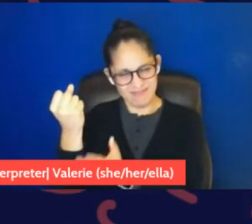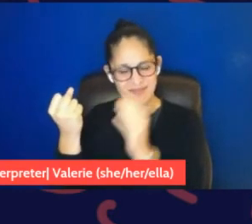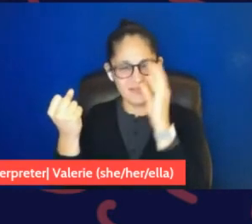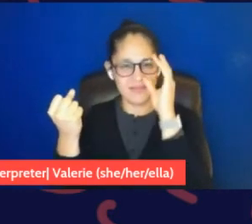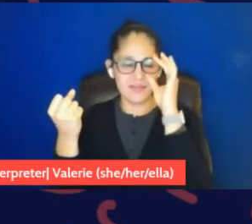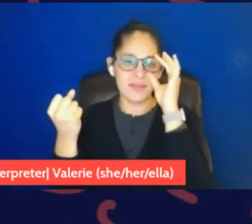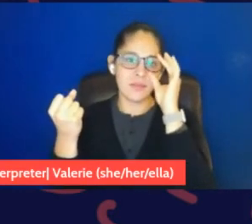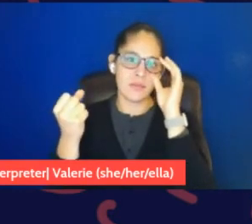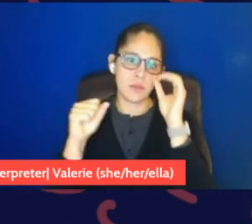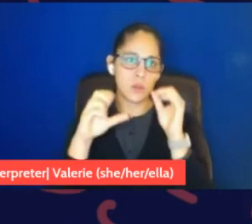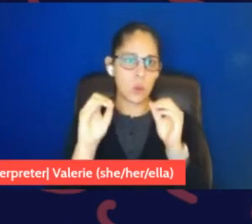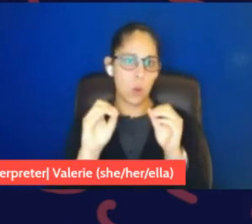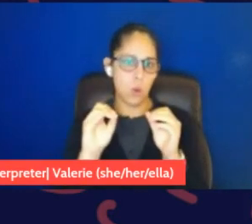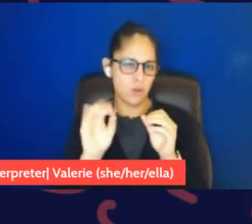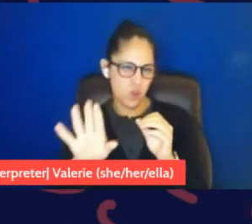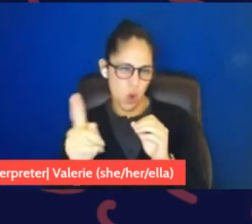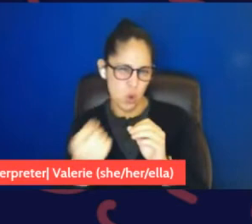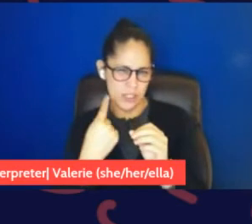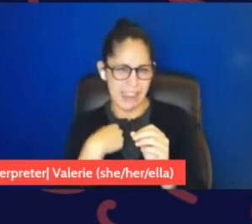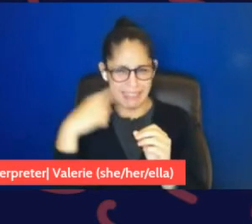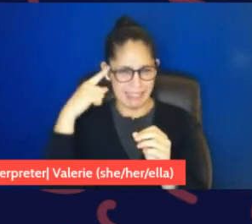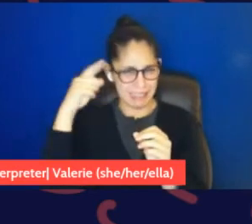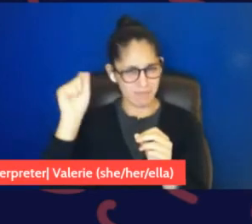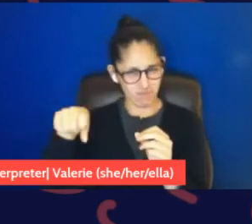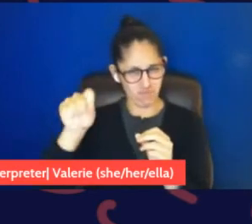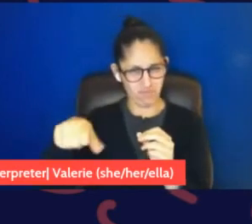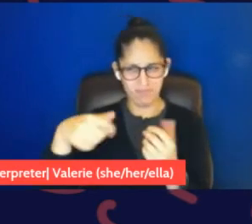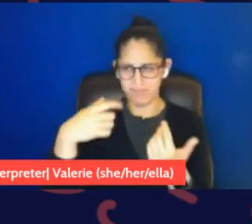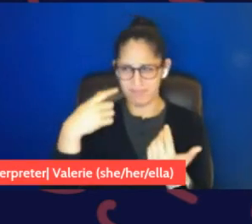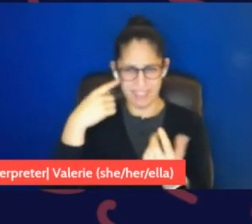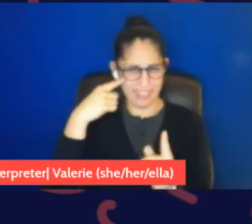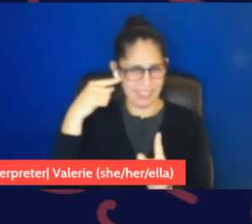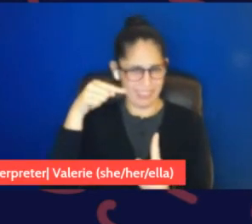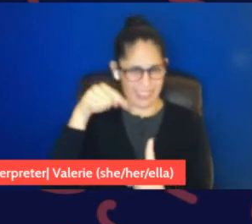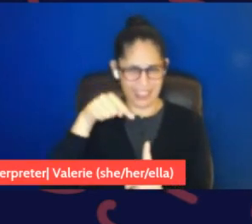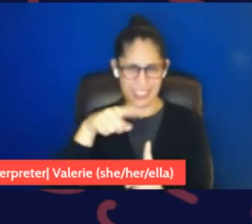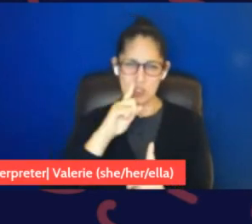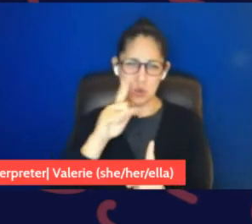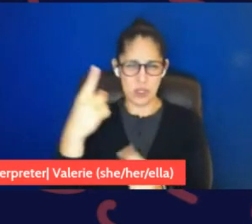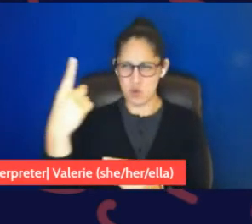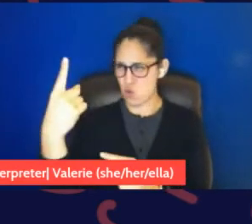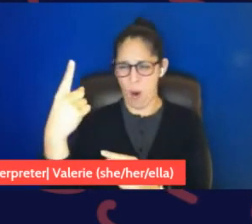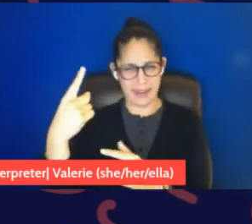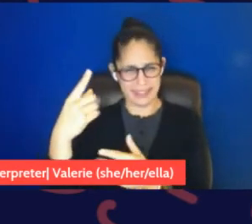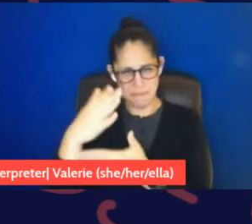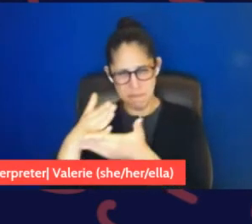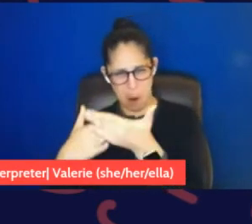just to respond to the question, I think like, you know, this is just a little part, but it's